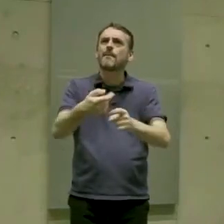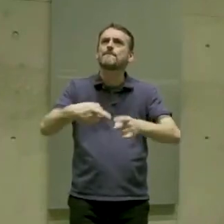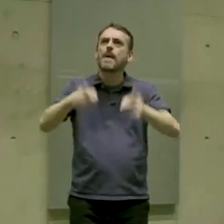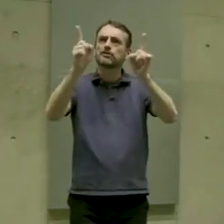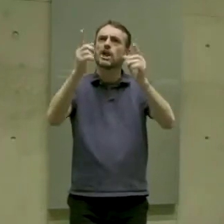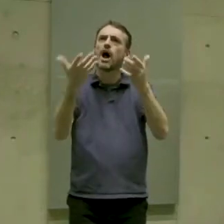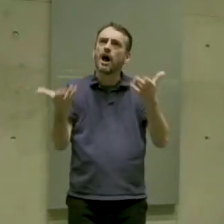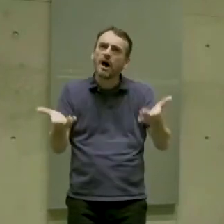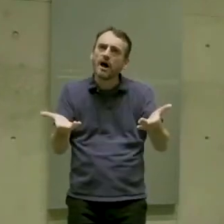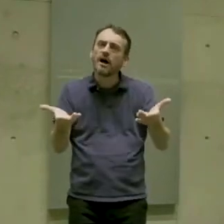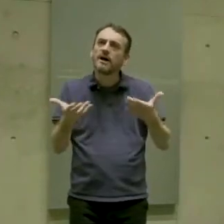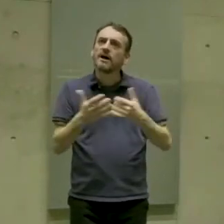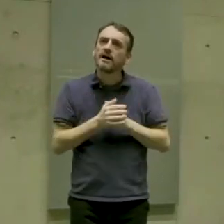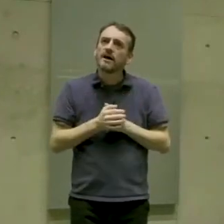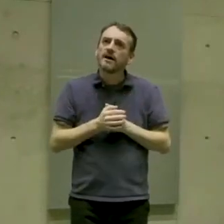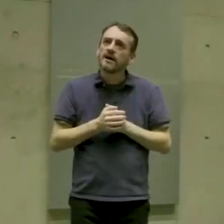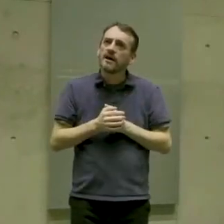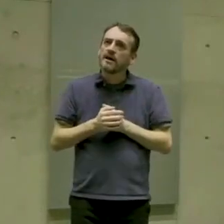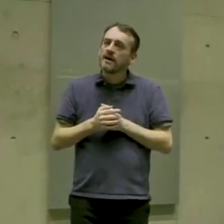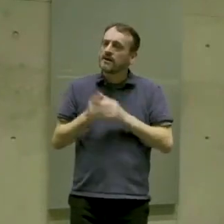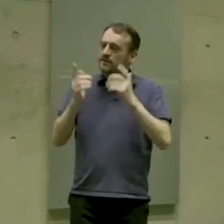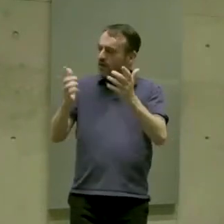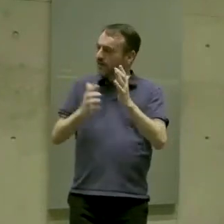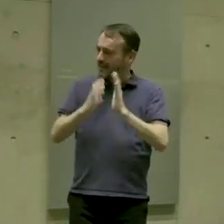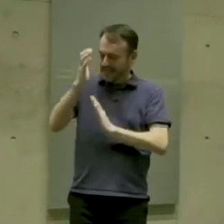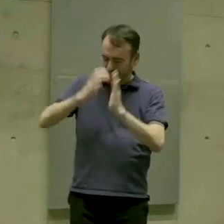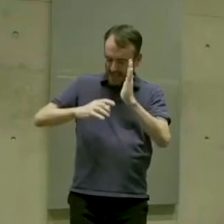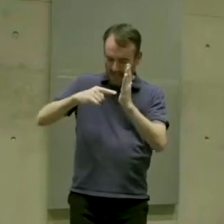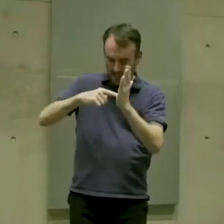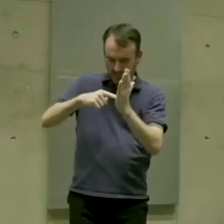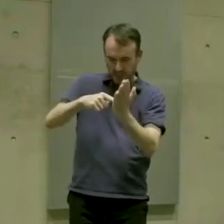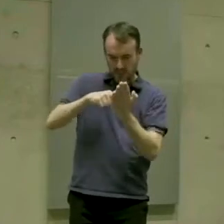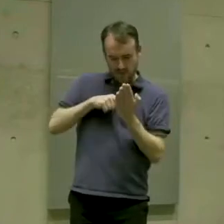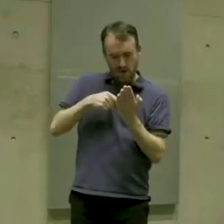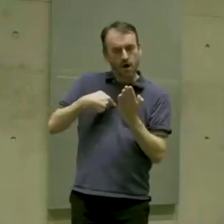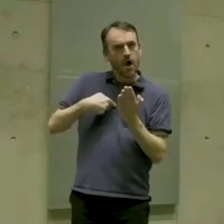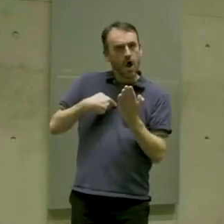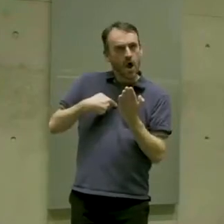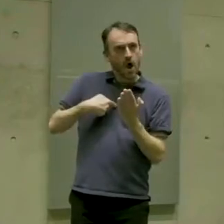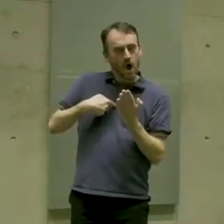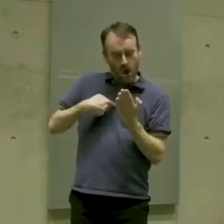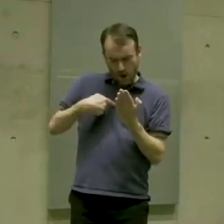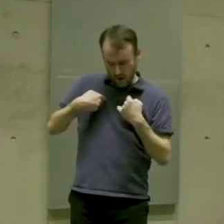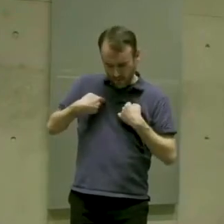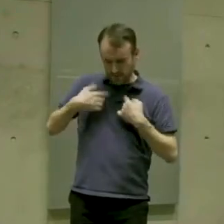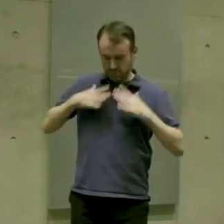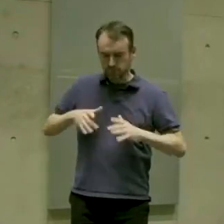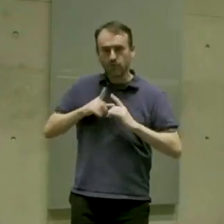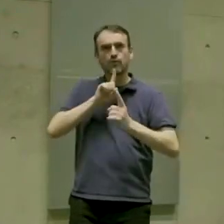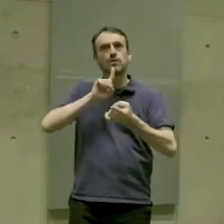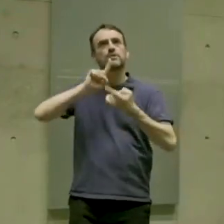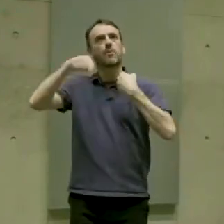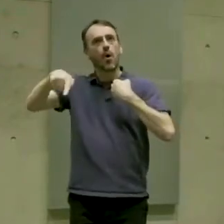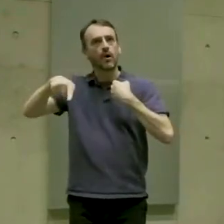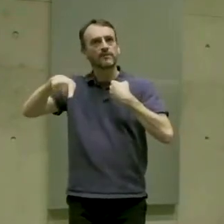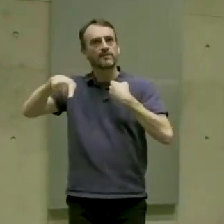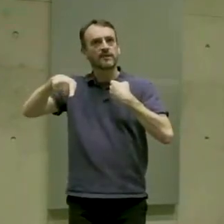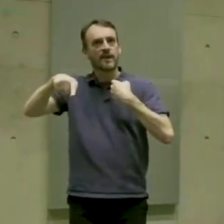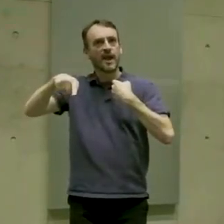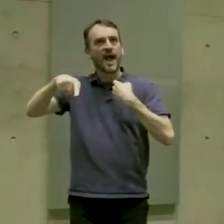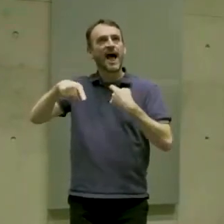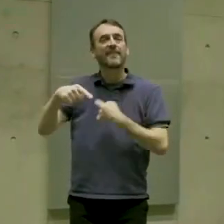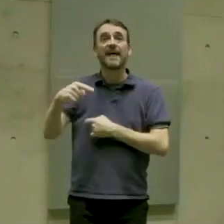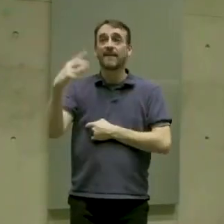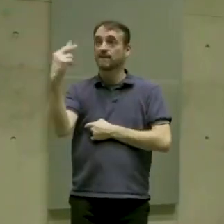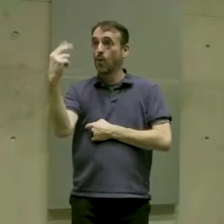to encompass both the text parsers that provide responses to our inputs in text adventure games and the voice that provides us options